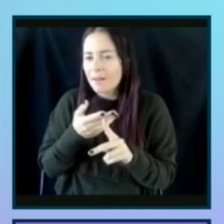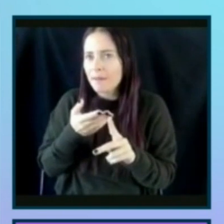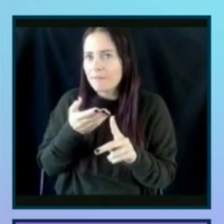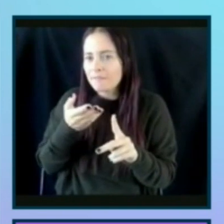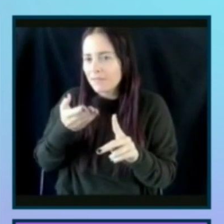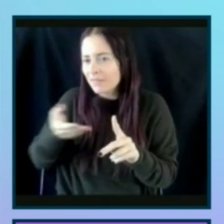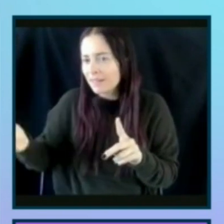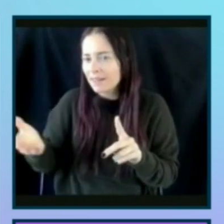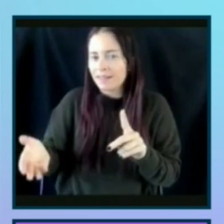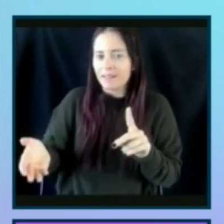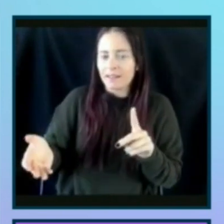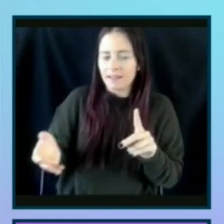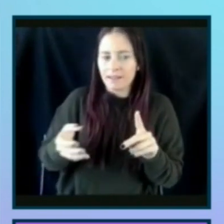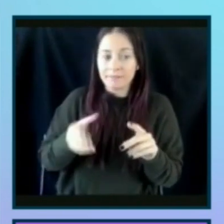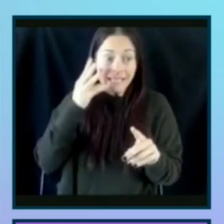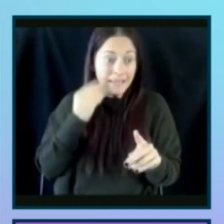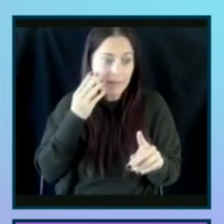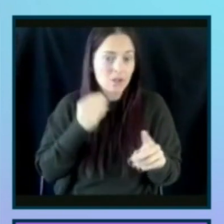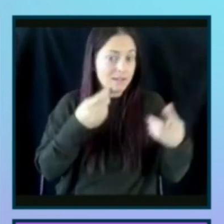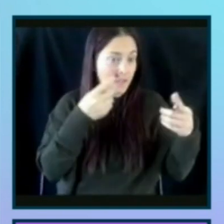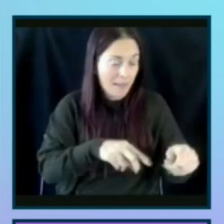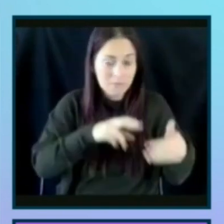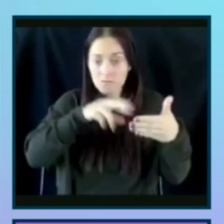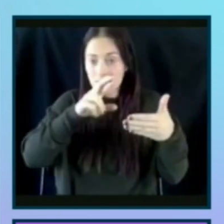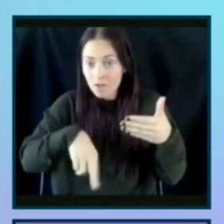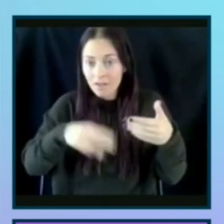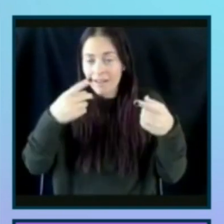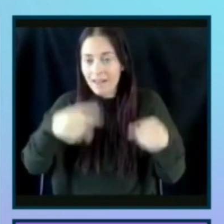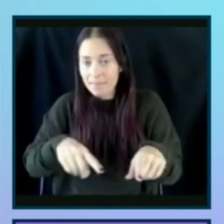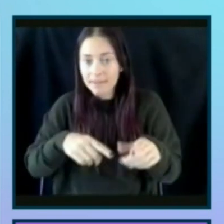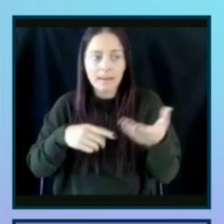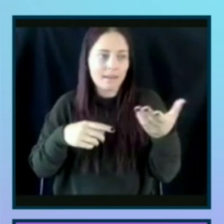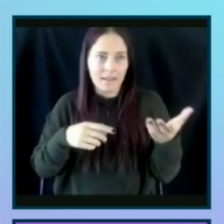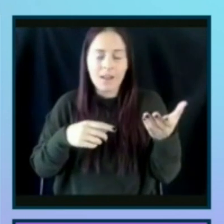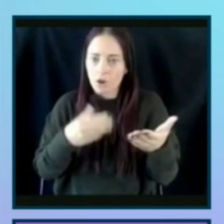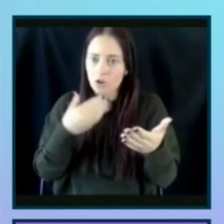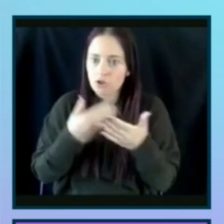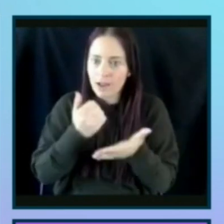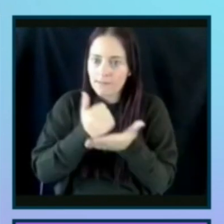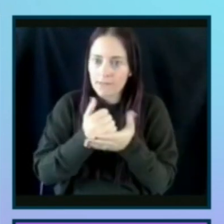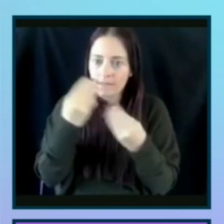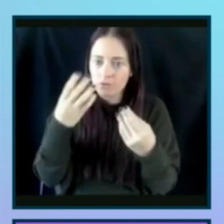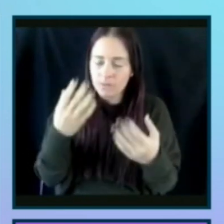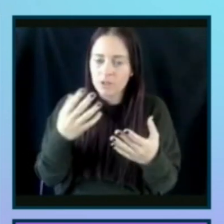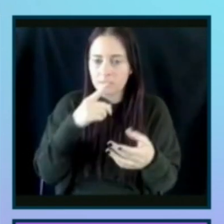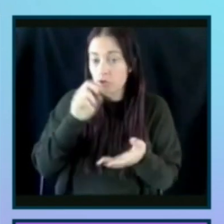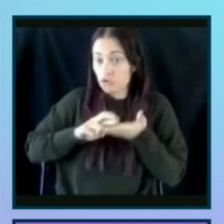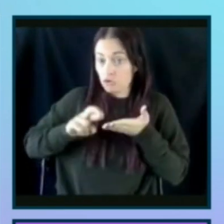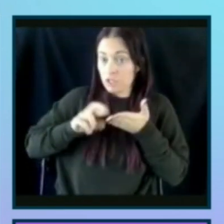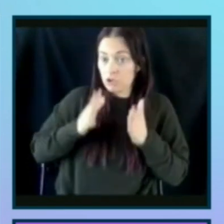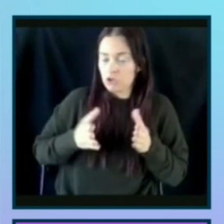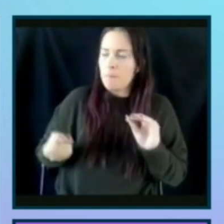this kind of process, because then suddenly the researchers are getting a much clearer idea of